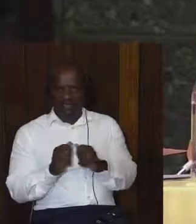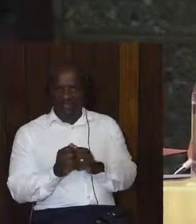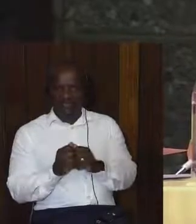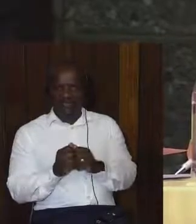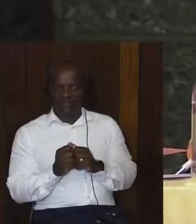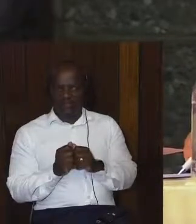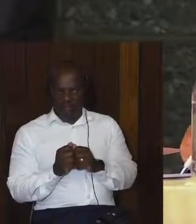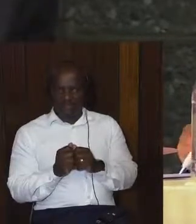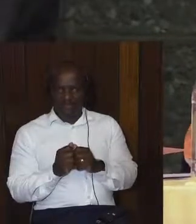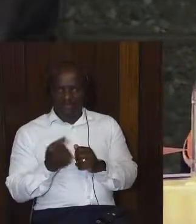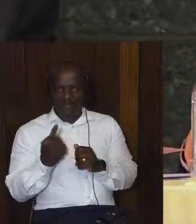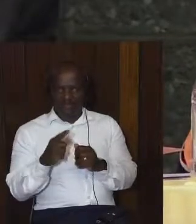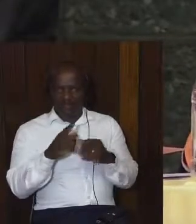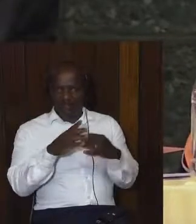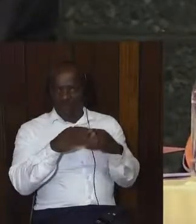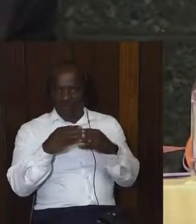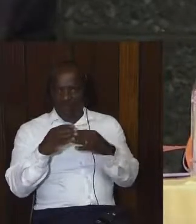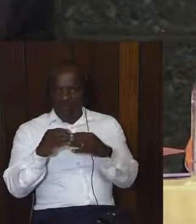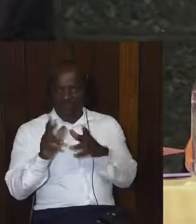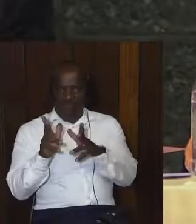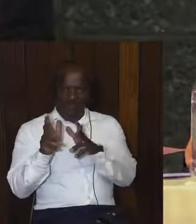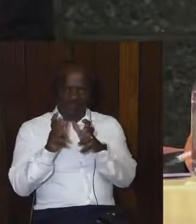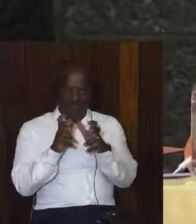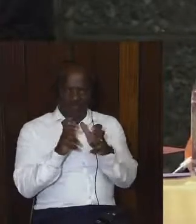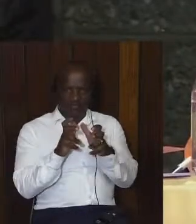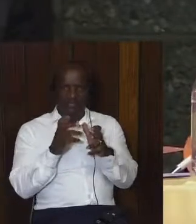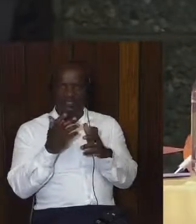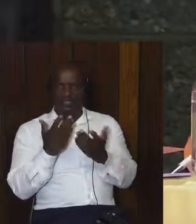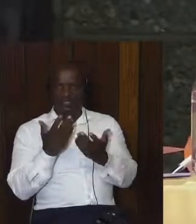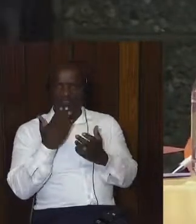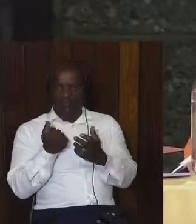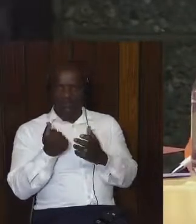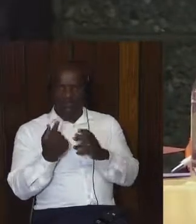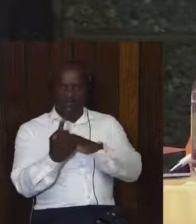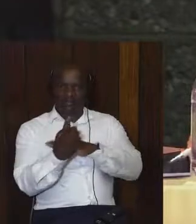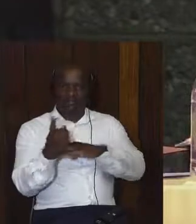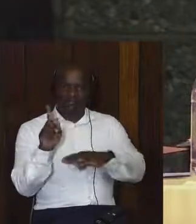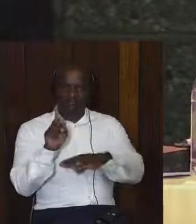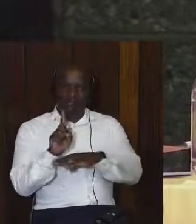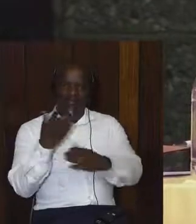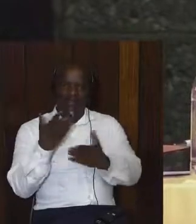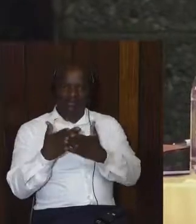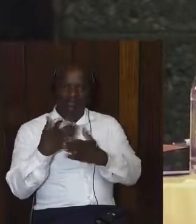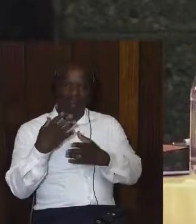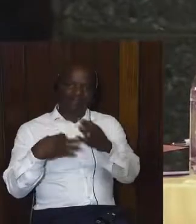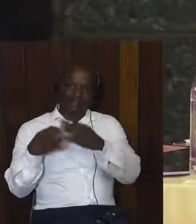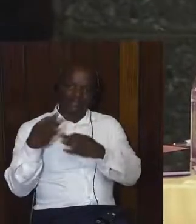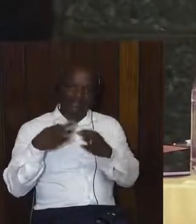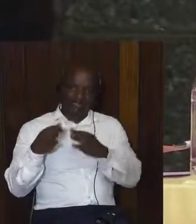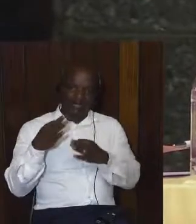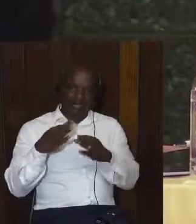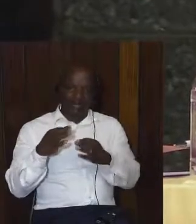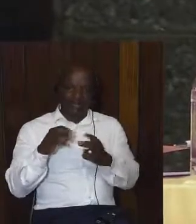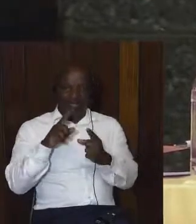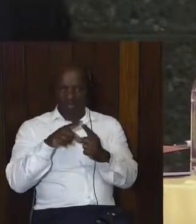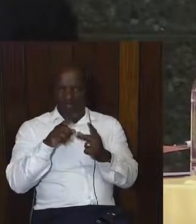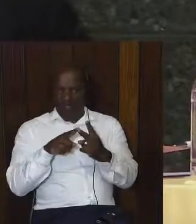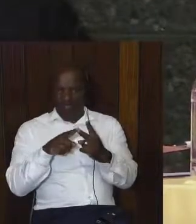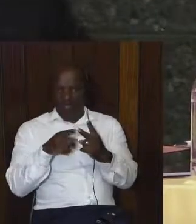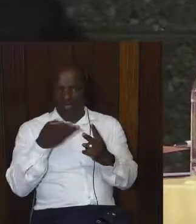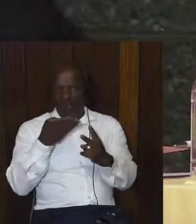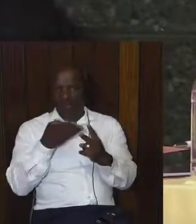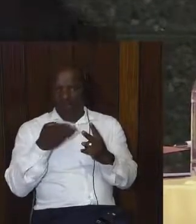benefit of the members, Chair, let the CEO come up and then she can explain. There was two peculiar issues